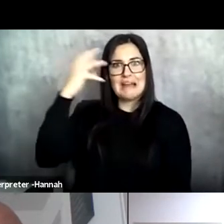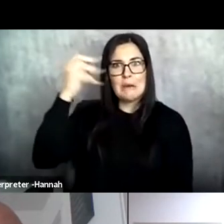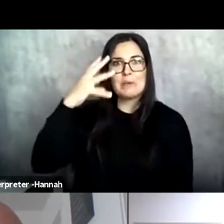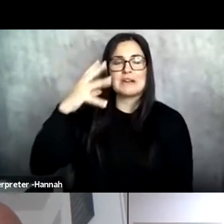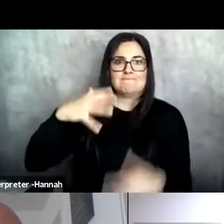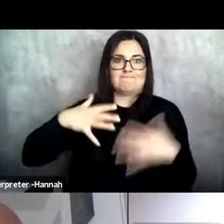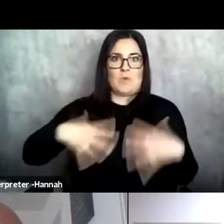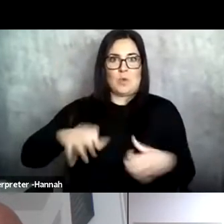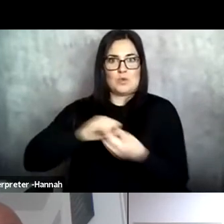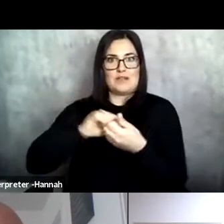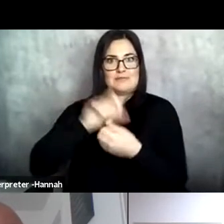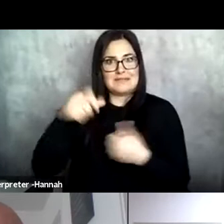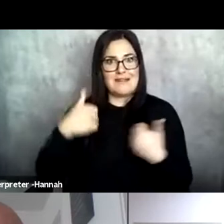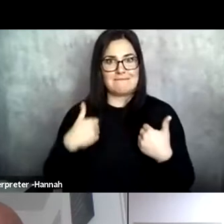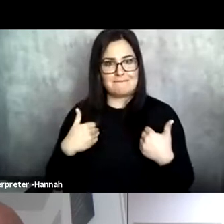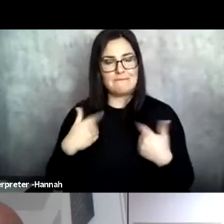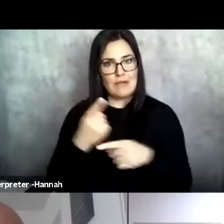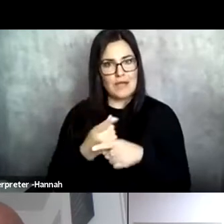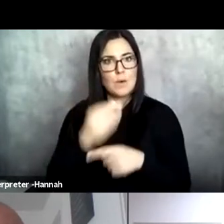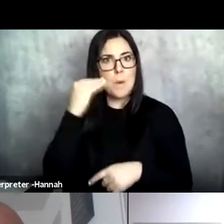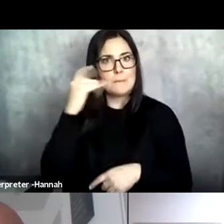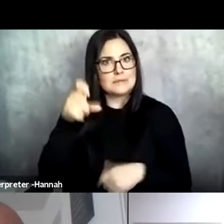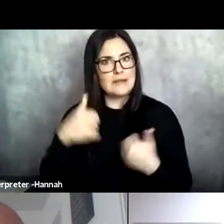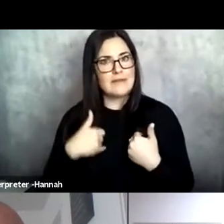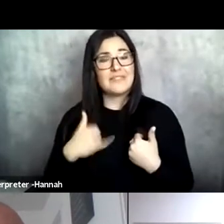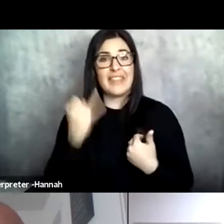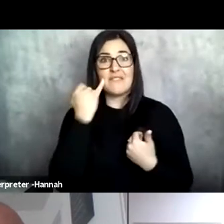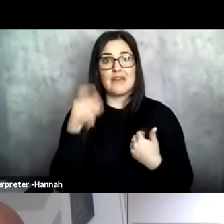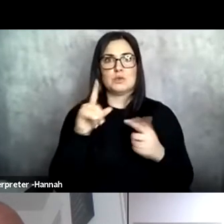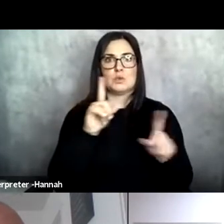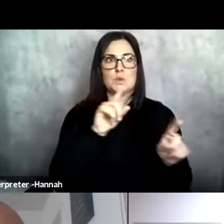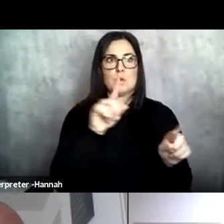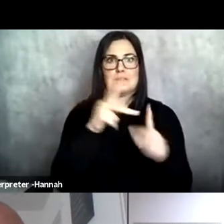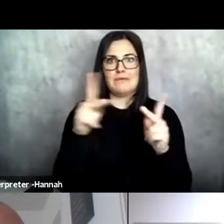their clothes, right? Because all of these things, if you have to go to different places, it